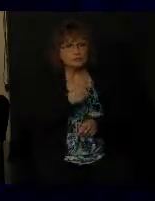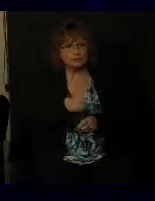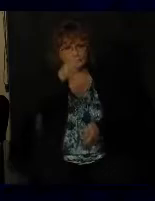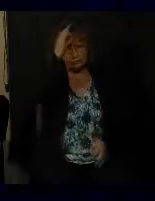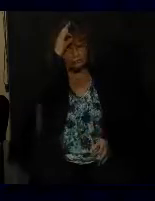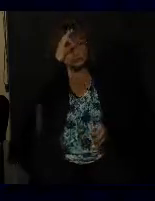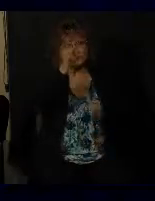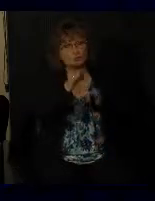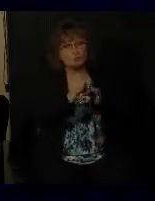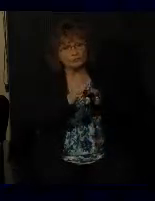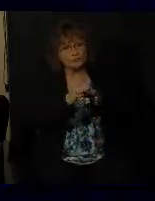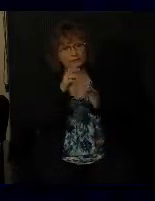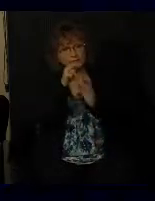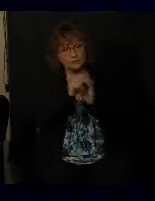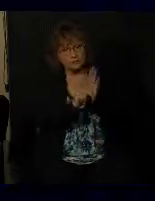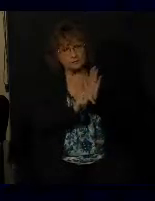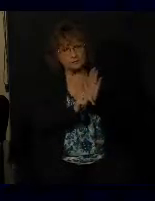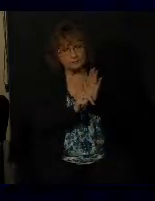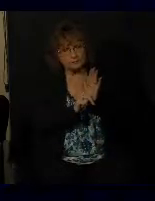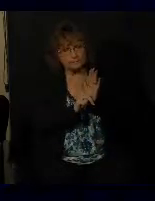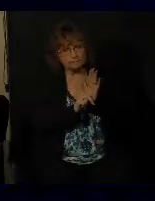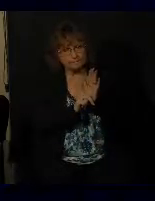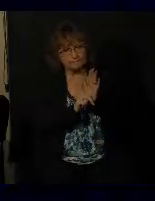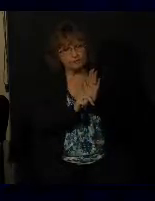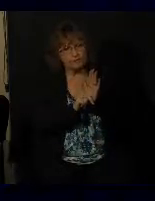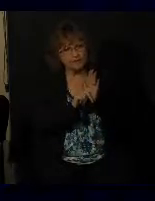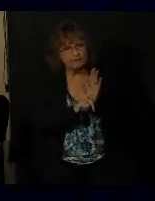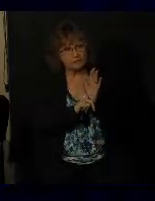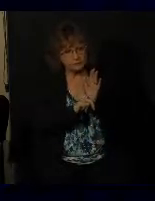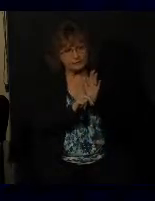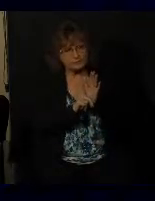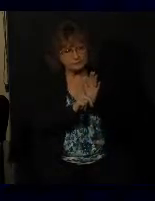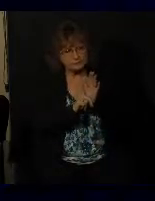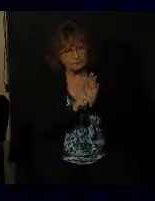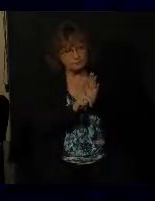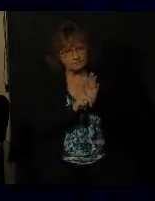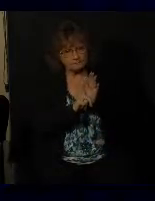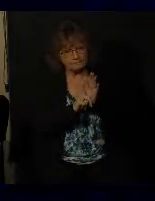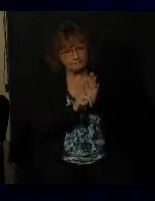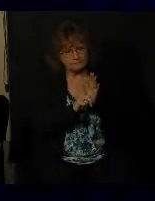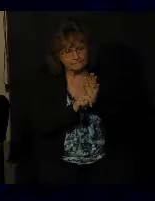because I got to tell you this, and I promise I'll close. I'm done.